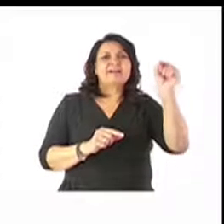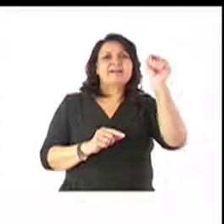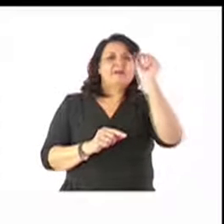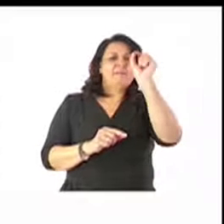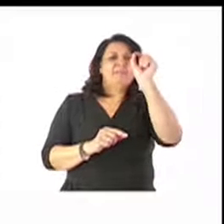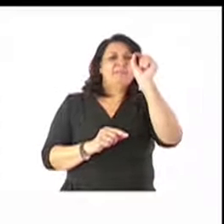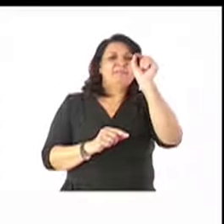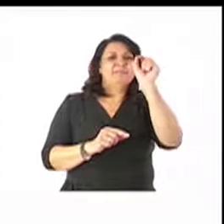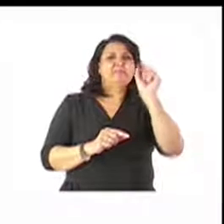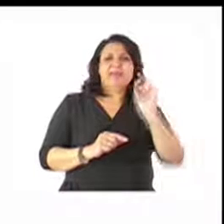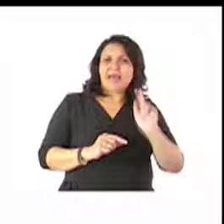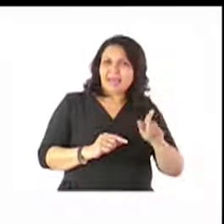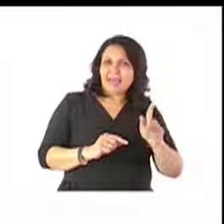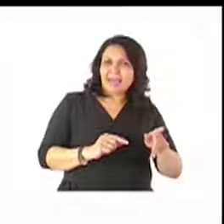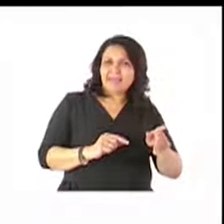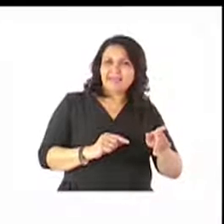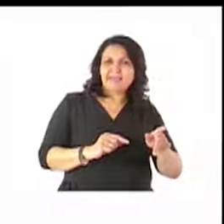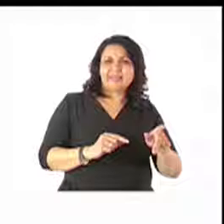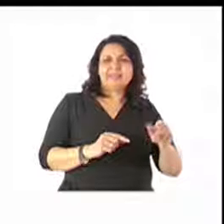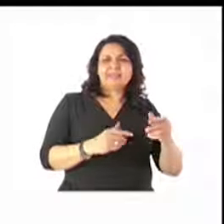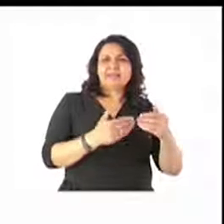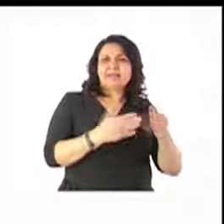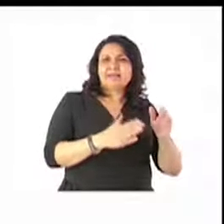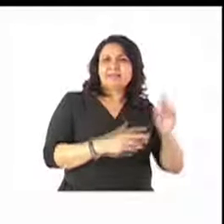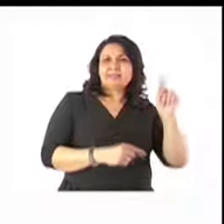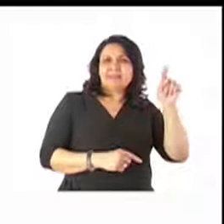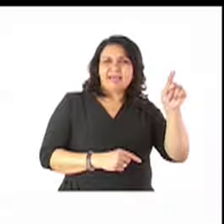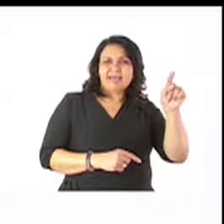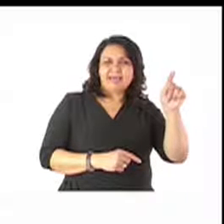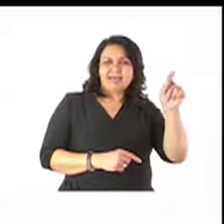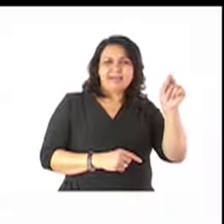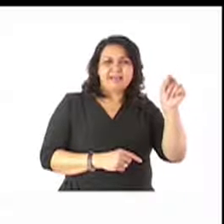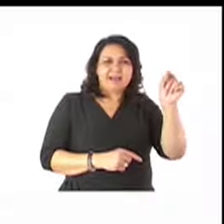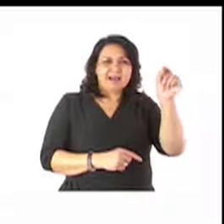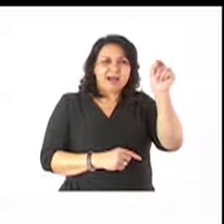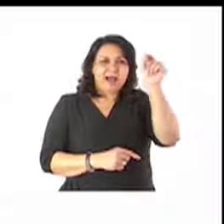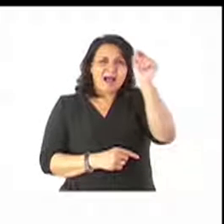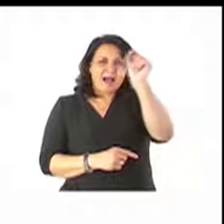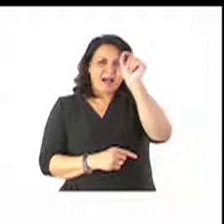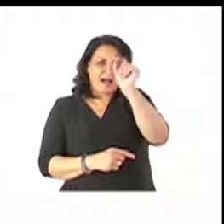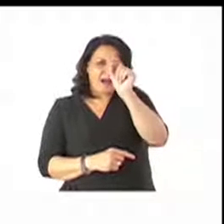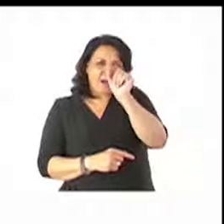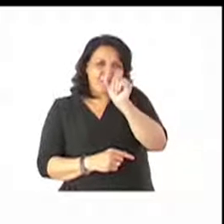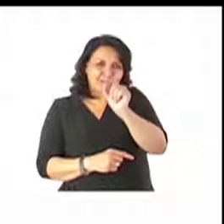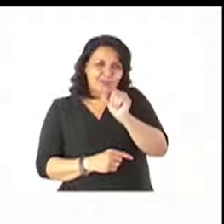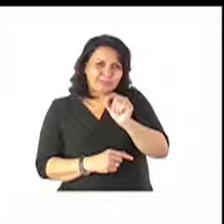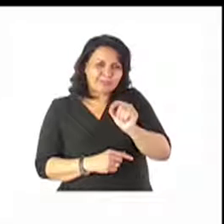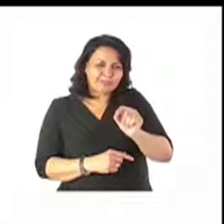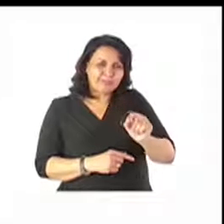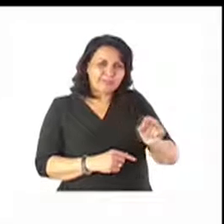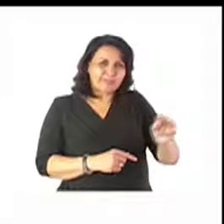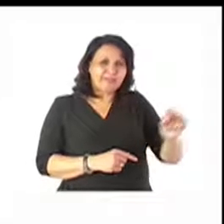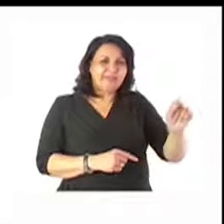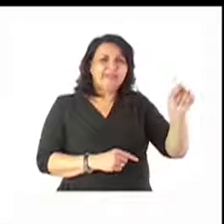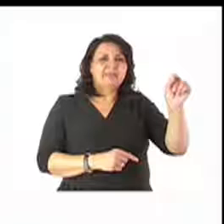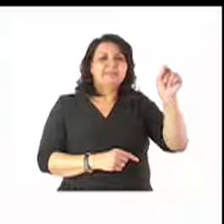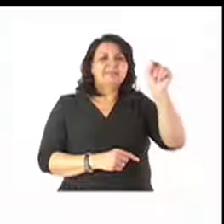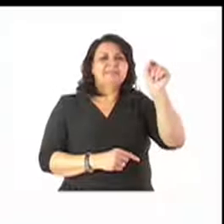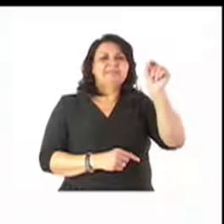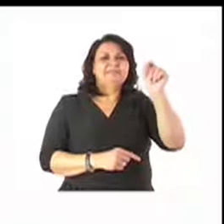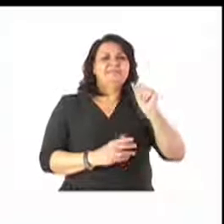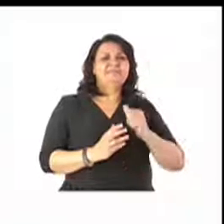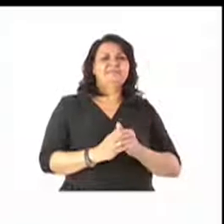Once more, start at the arrow, go around, up and stop at the dot. And